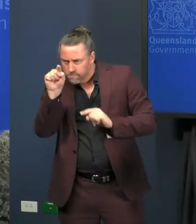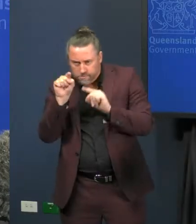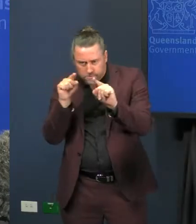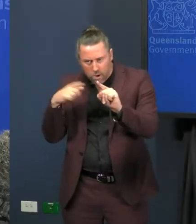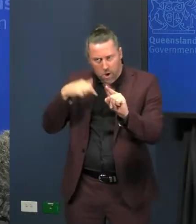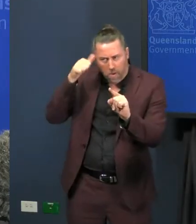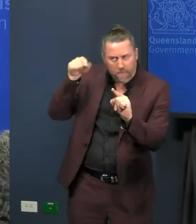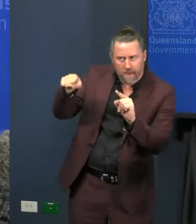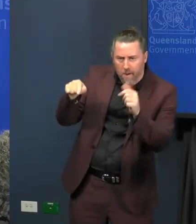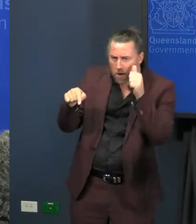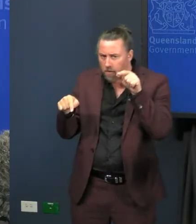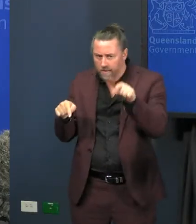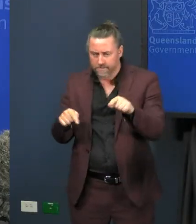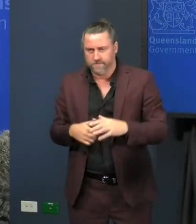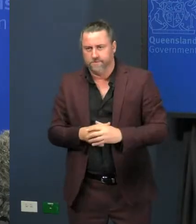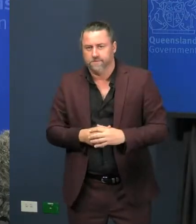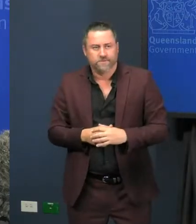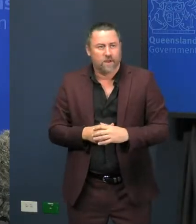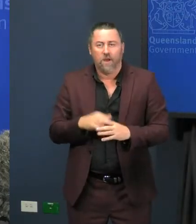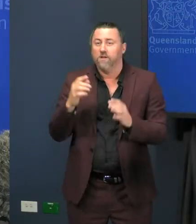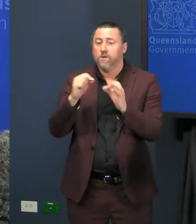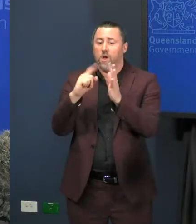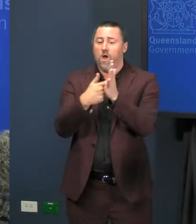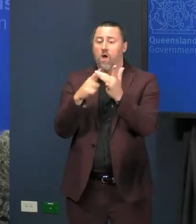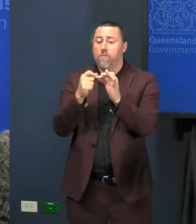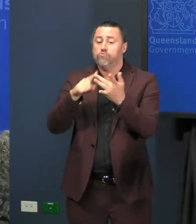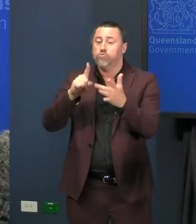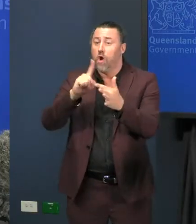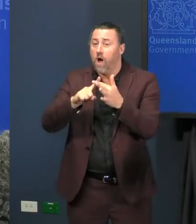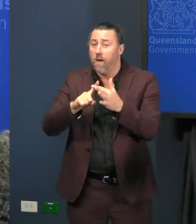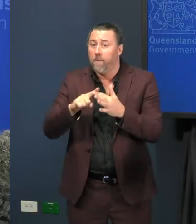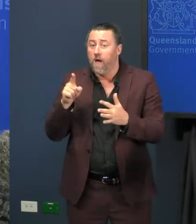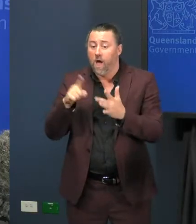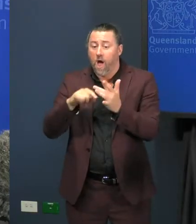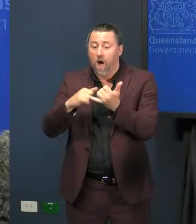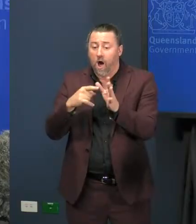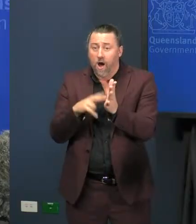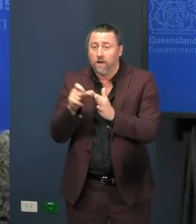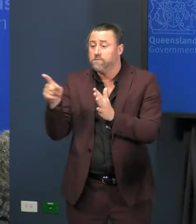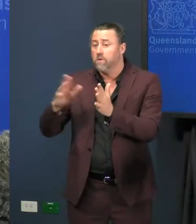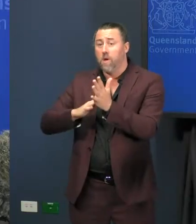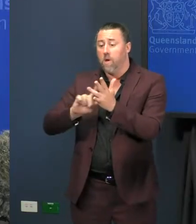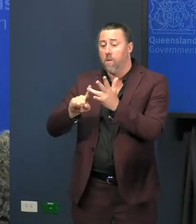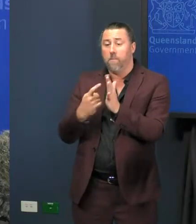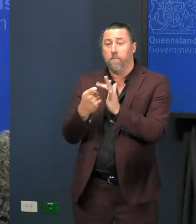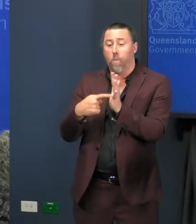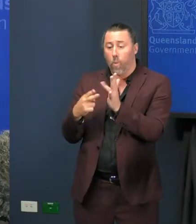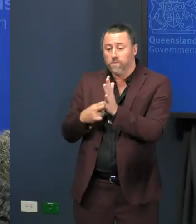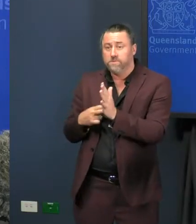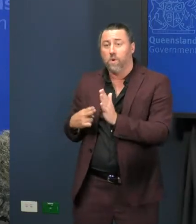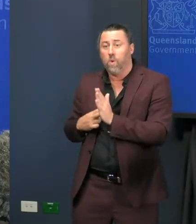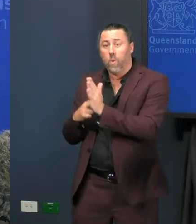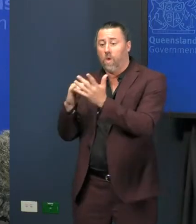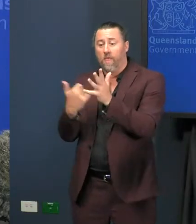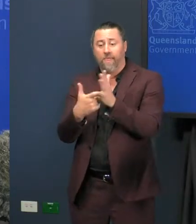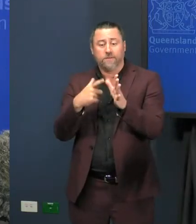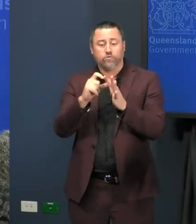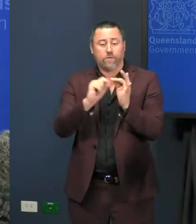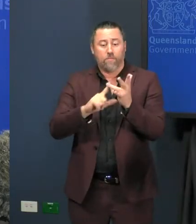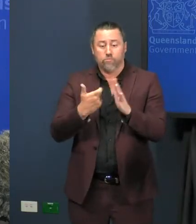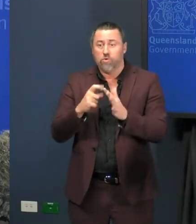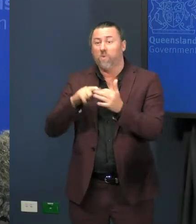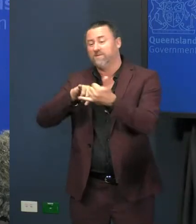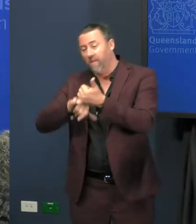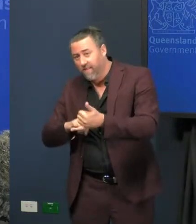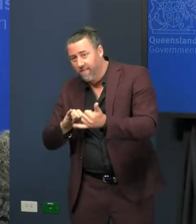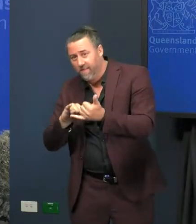The islands down the coast, starting with Bribie Island, Moreton Island, North Stradbroke Island, South